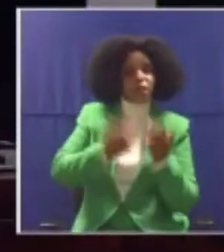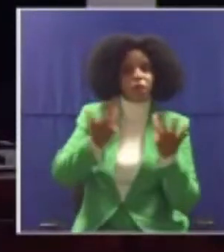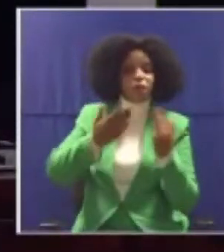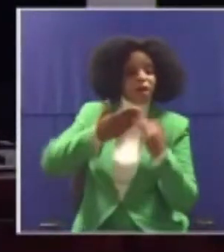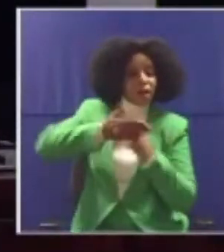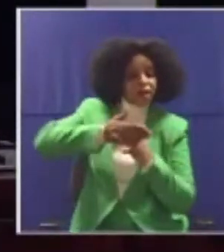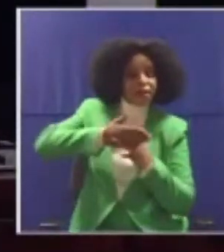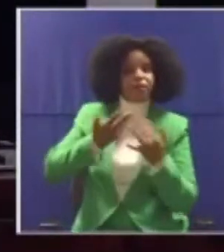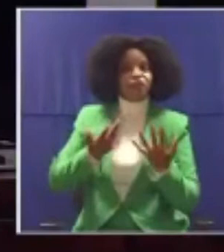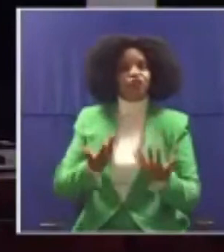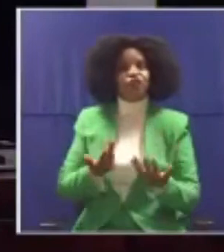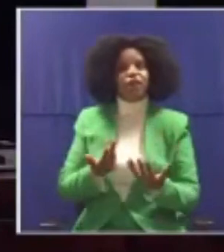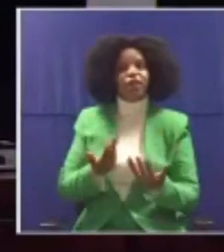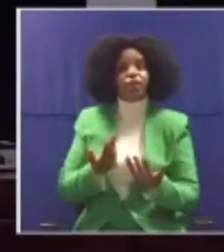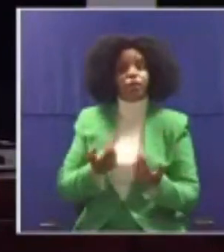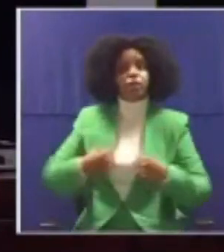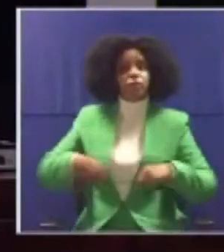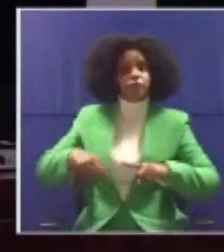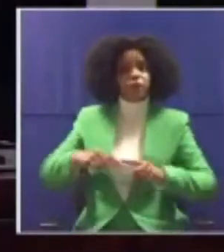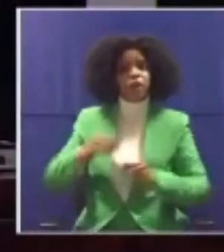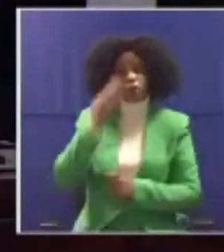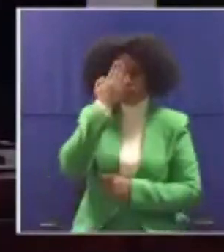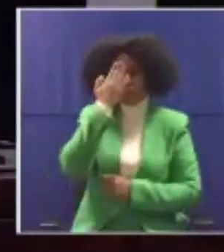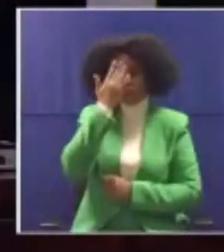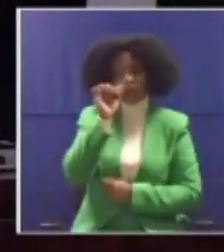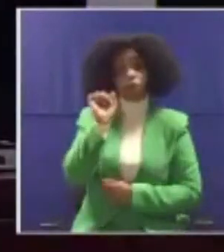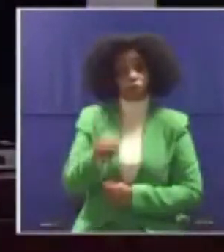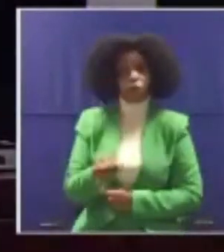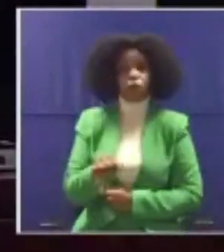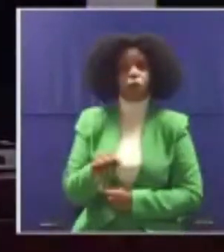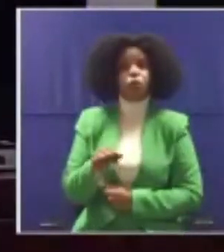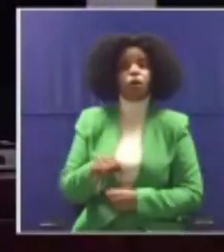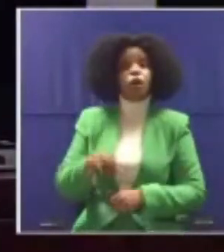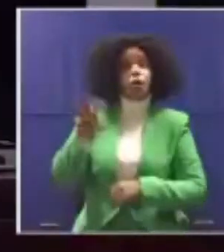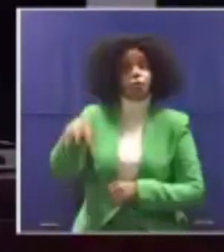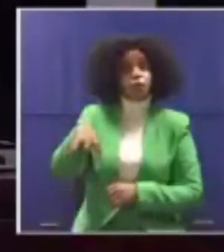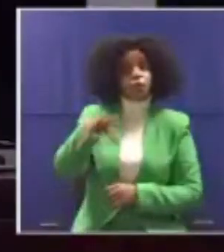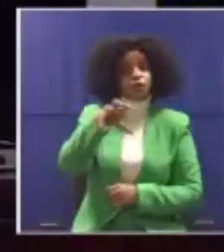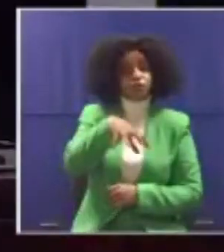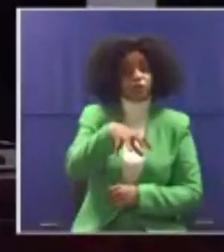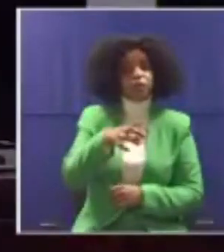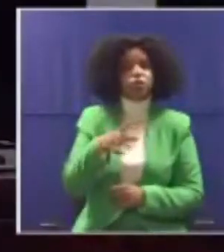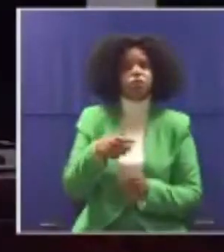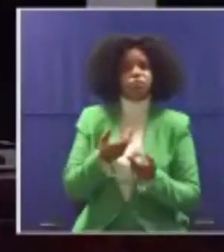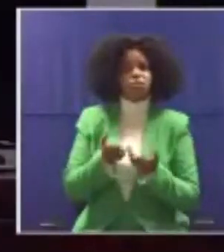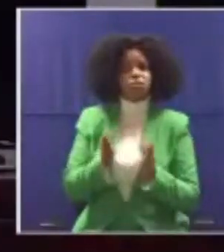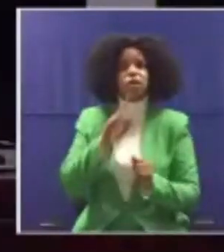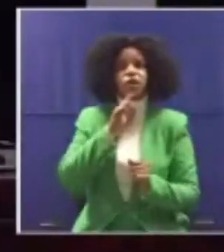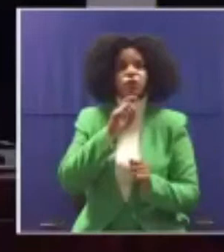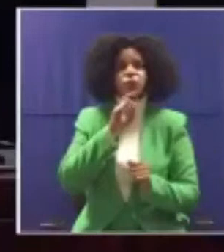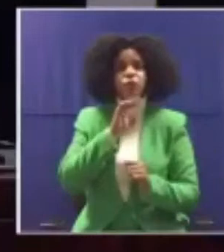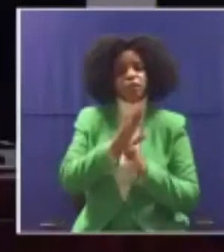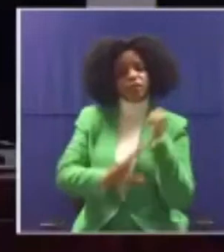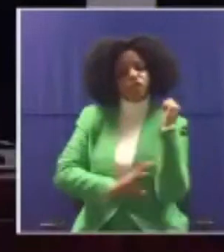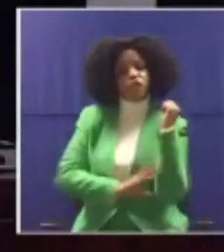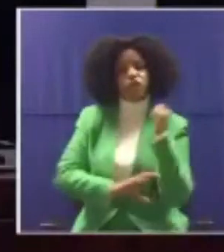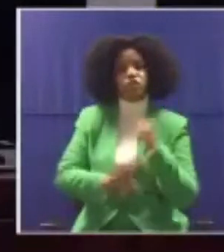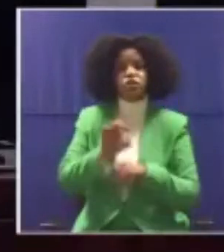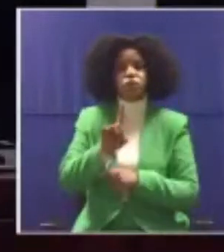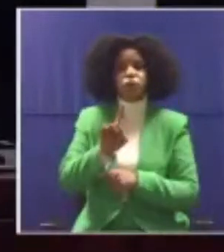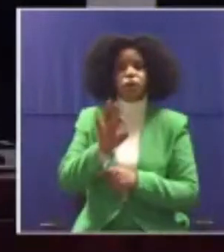know that provinces do intervene, and they use Section 139 if they see